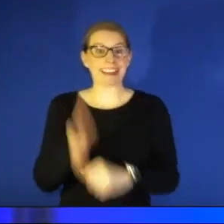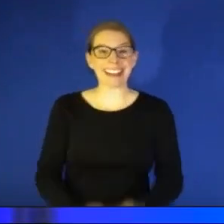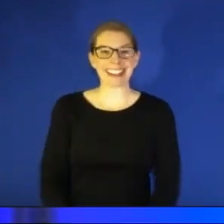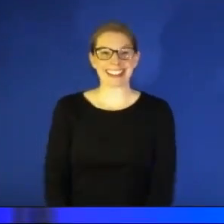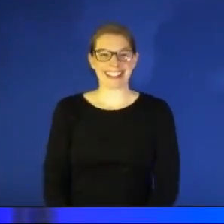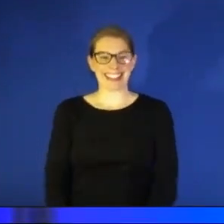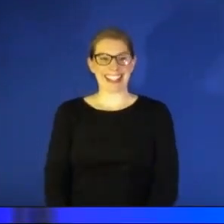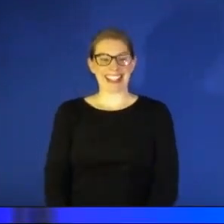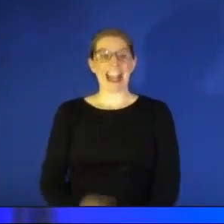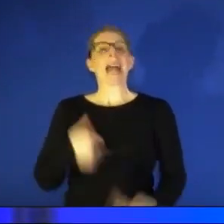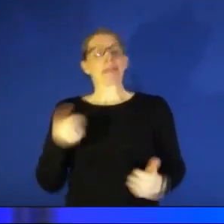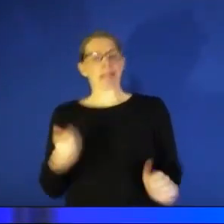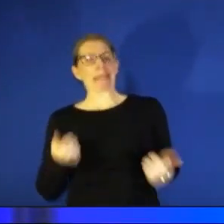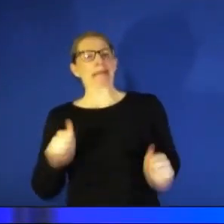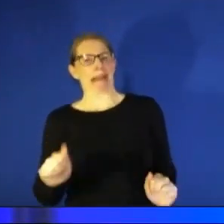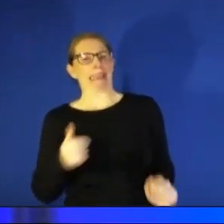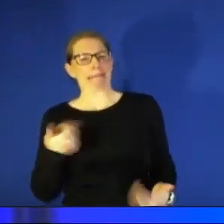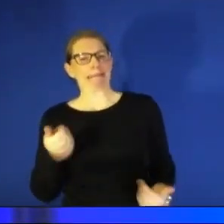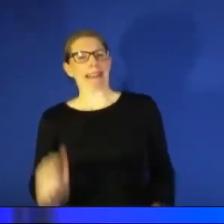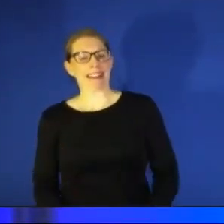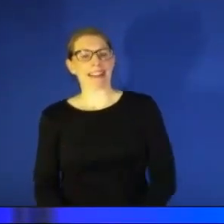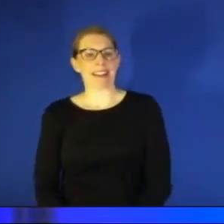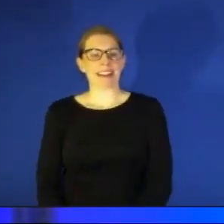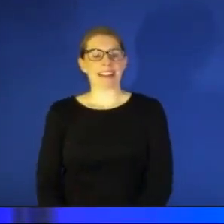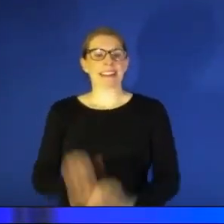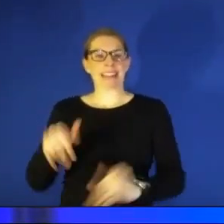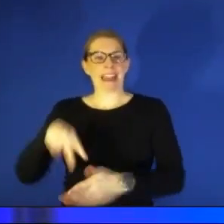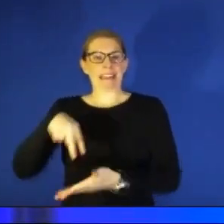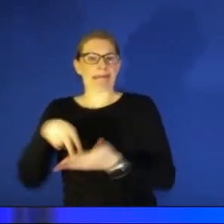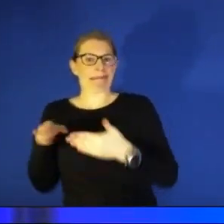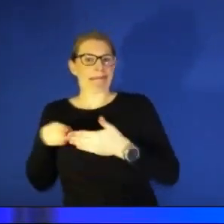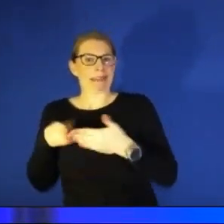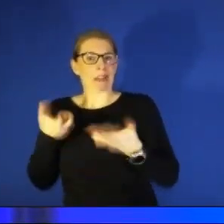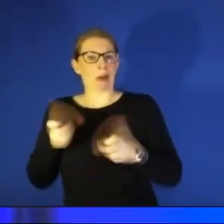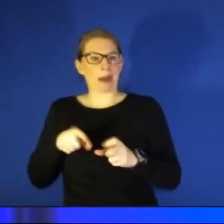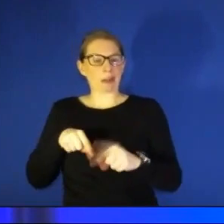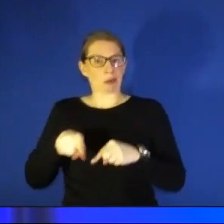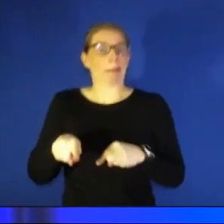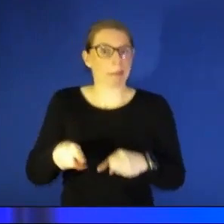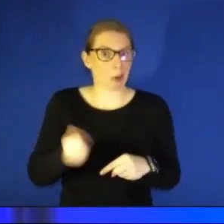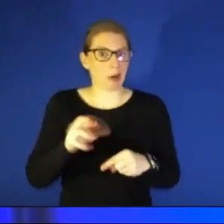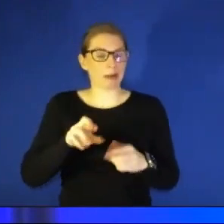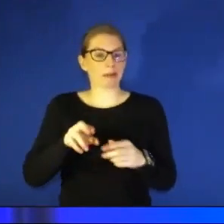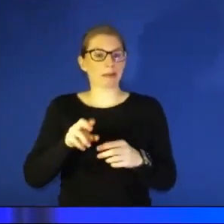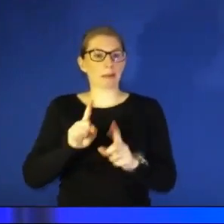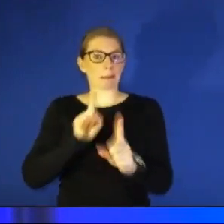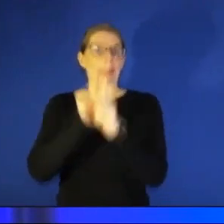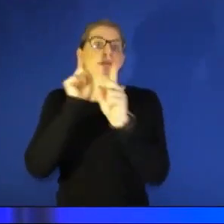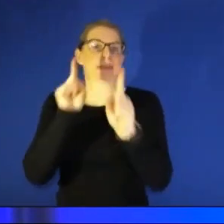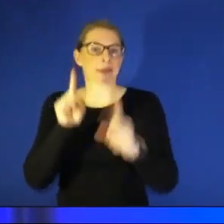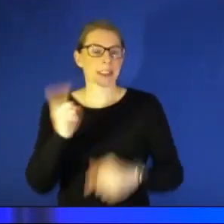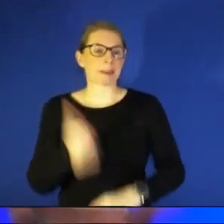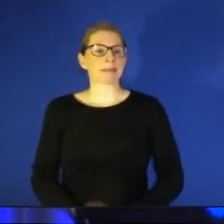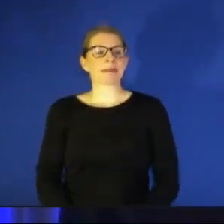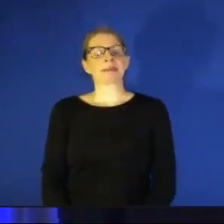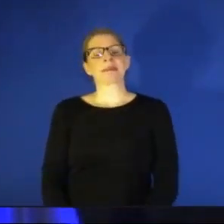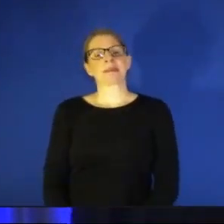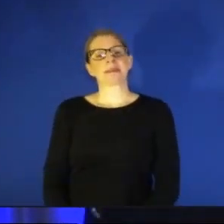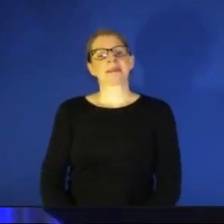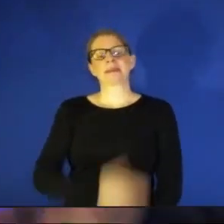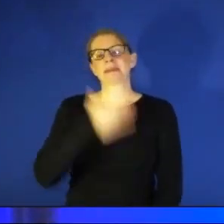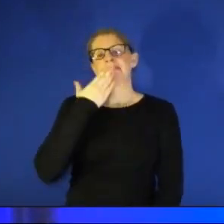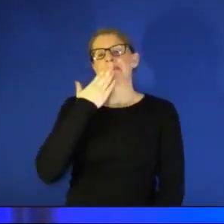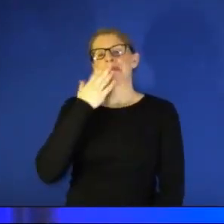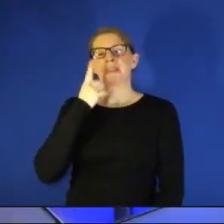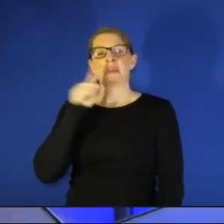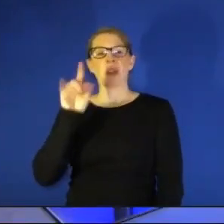I'm trying. Okay. I'm just trying to stay in my corner so that I don't trip anyone or bump into anyone. Well, thank you for that. That